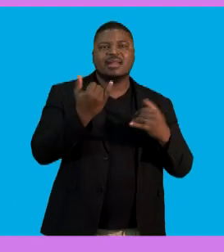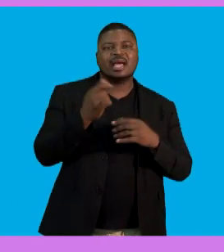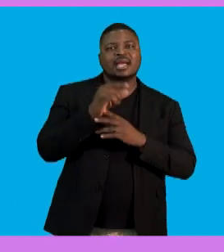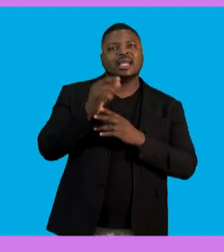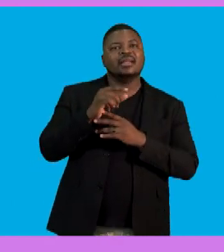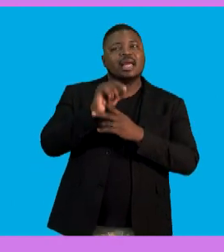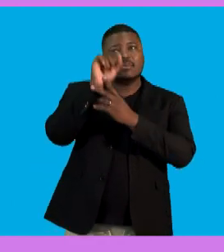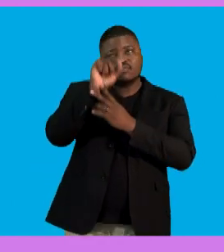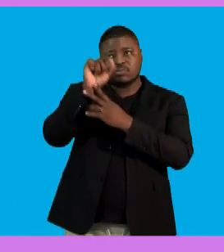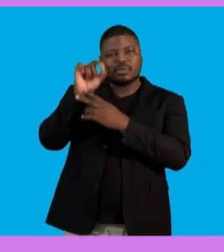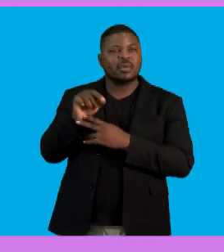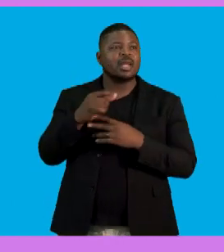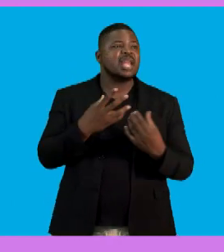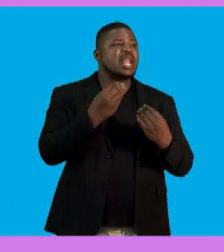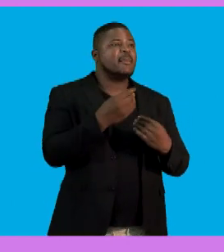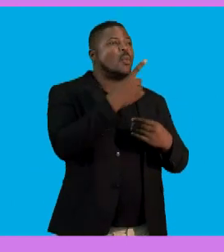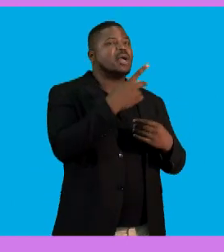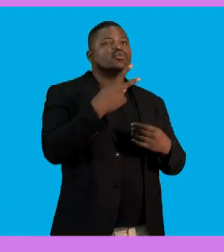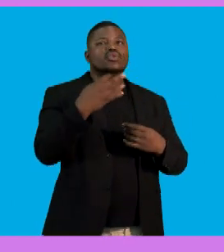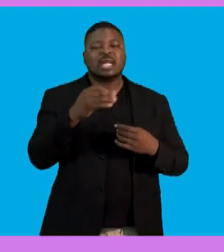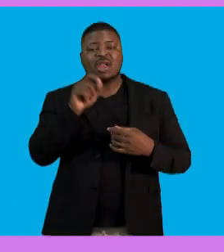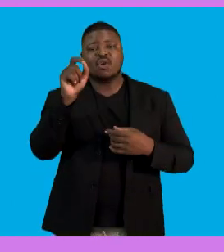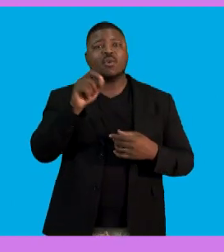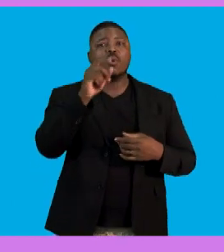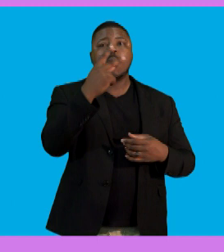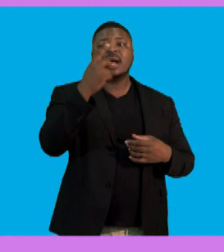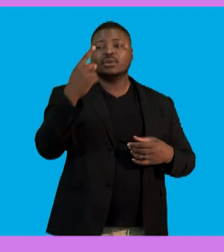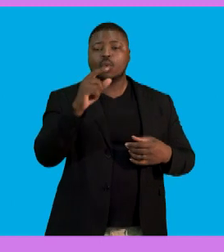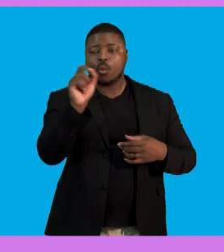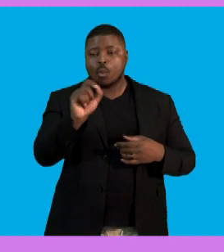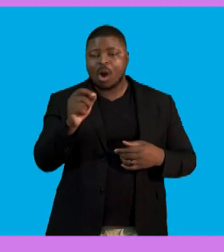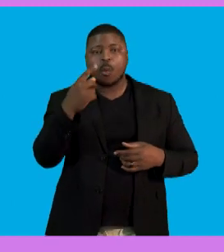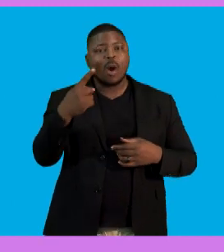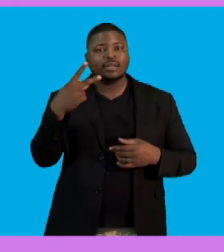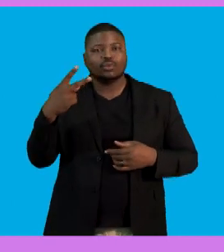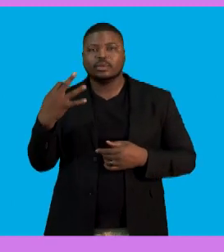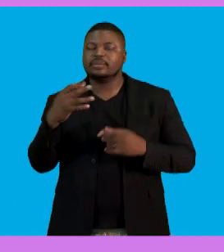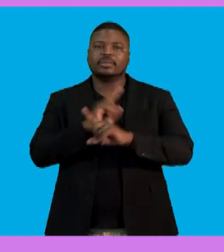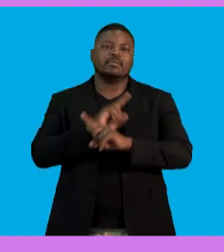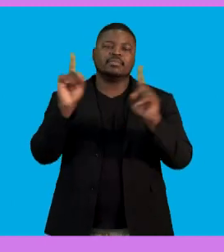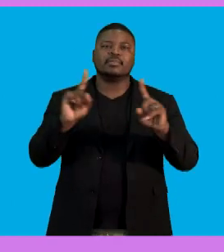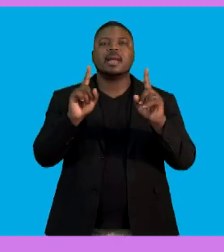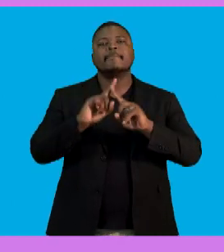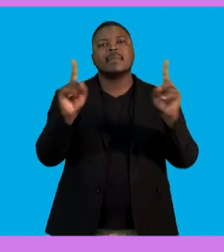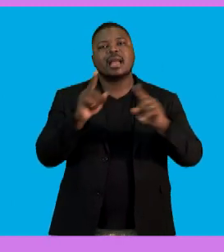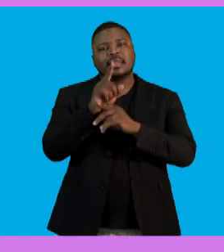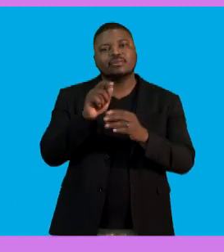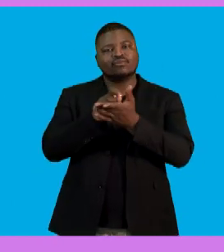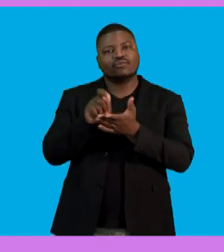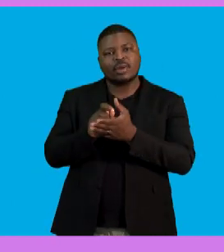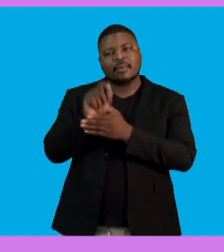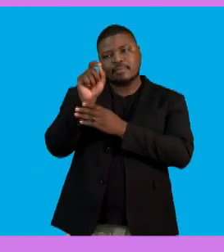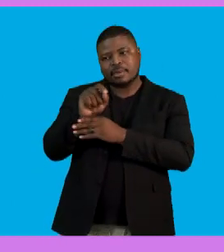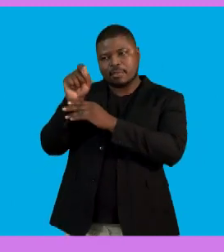like strokes that we're drawing. They're not number ones. We then have chocolate 1, scratch that guy off. There he is